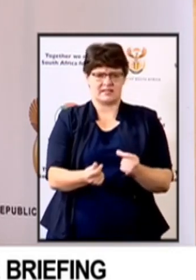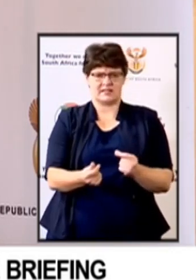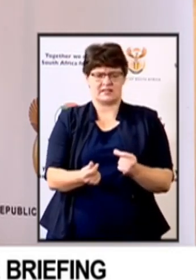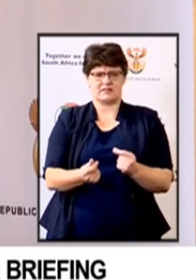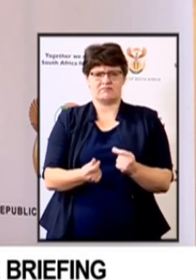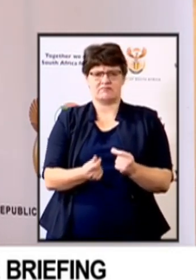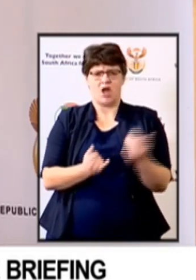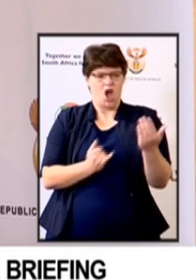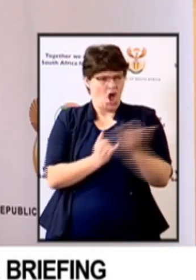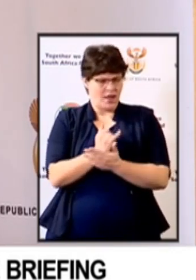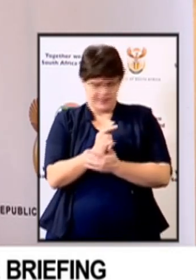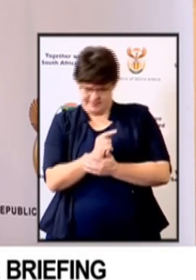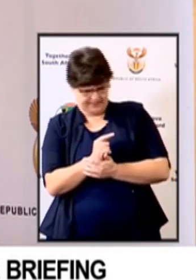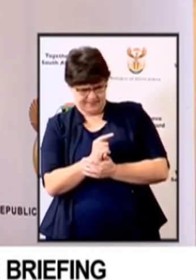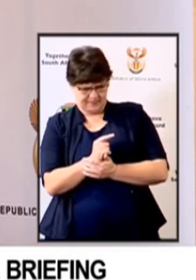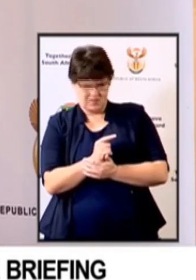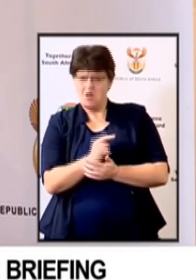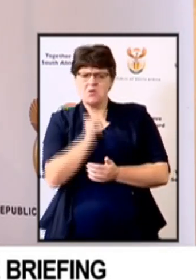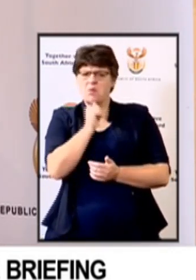early decision to lock down.